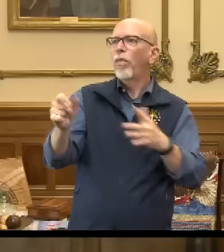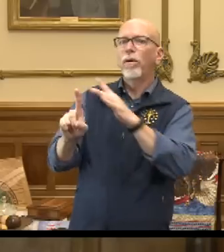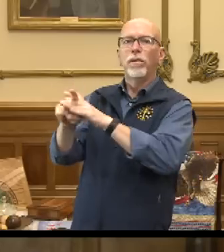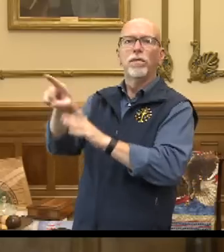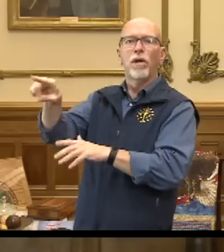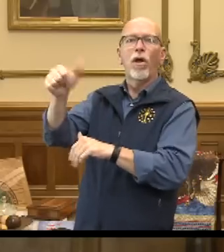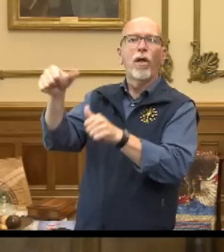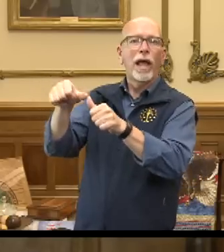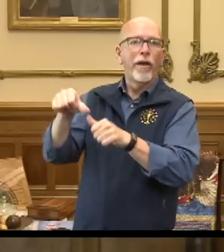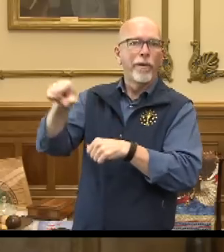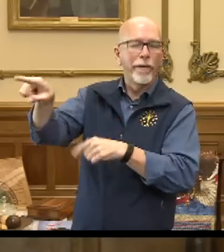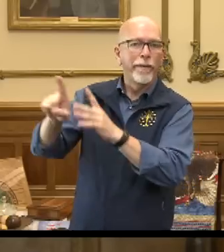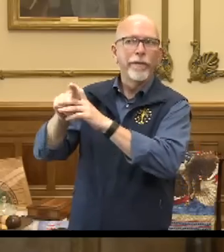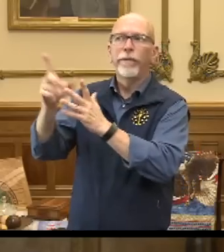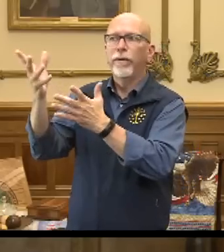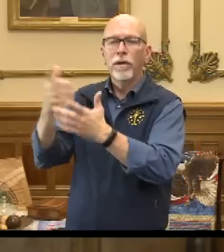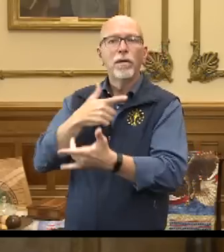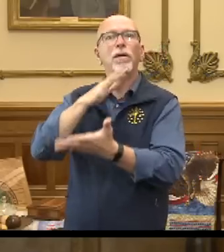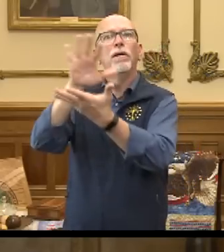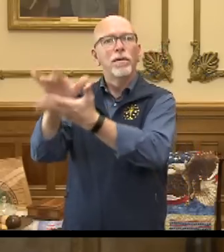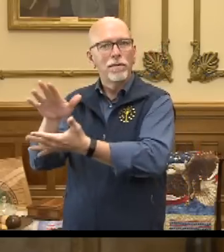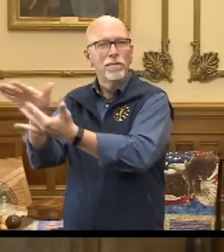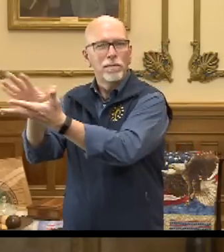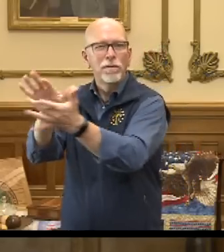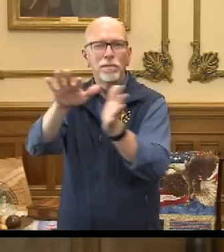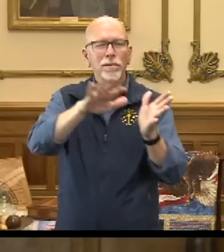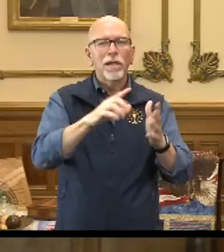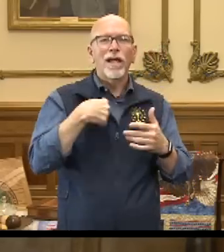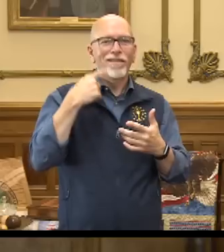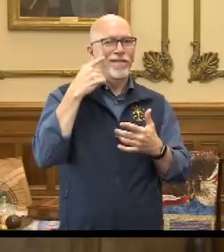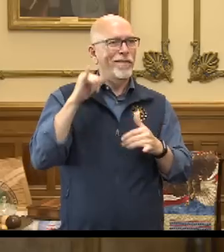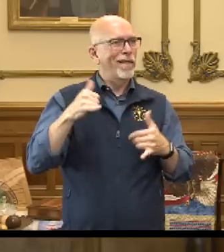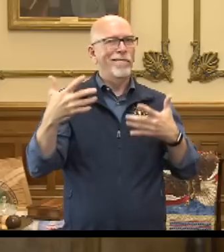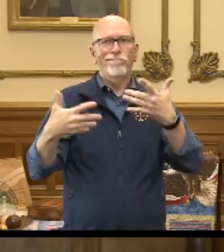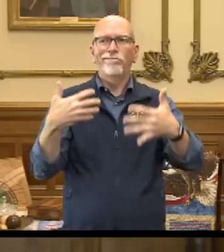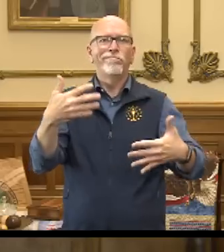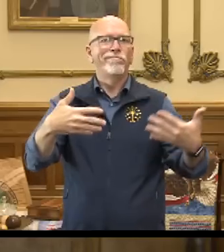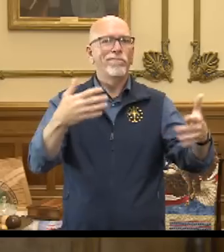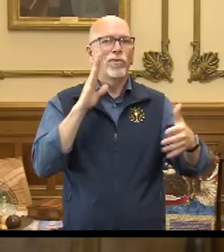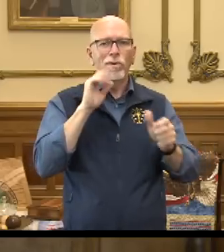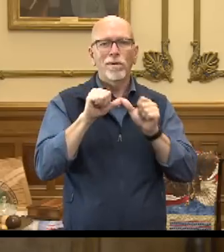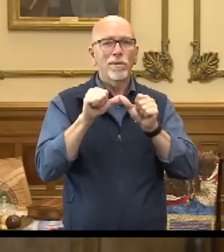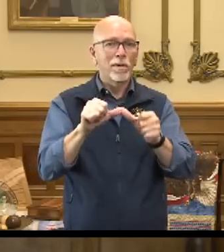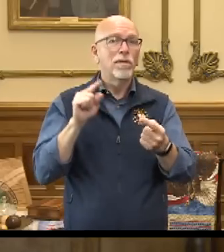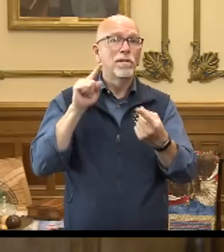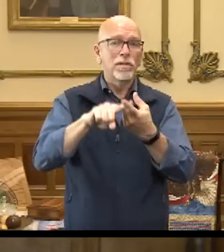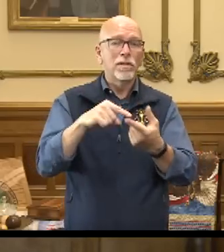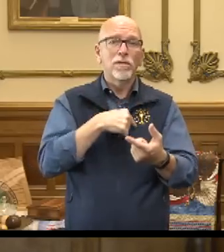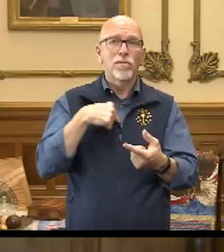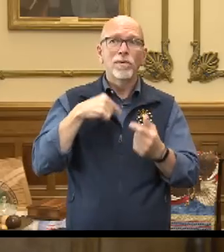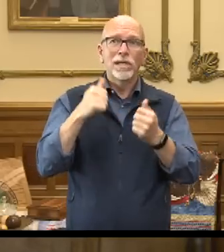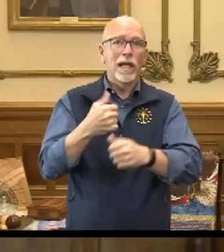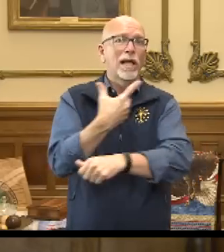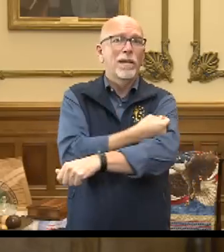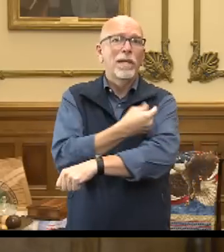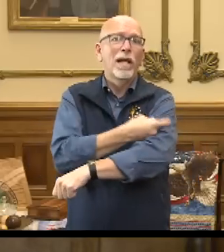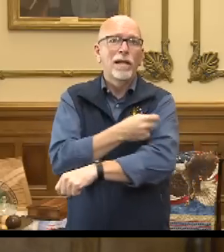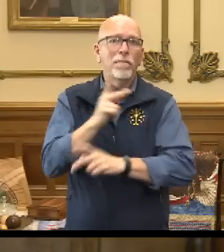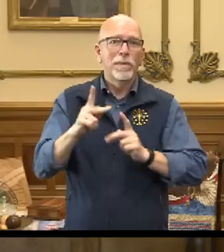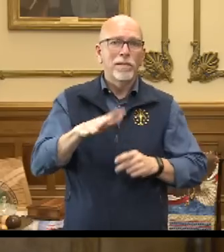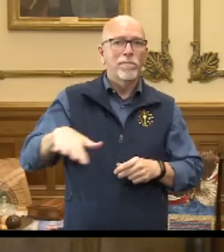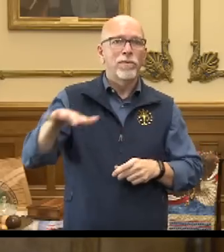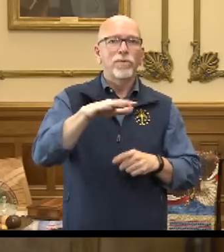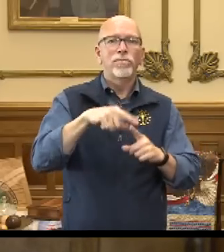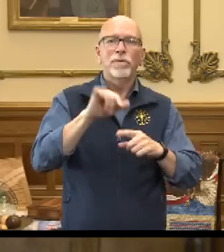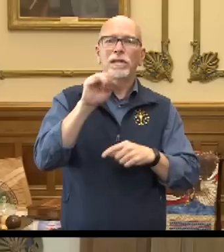of the state that pops up. So I think this is the way this is going to be until we are able to actually immunize individuals to try to help